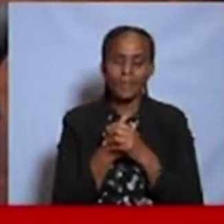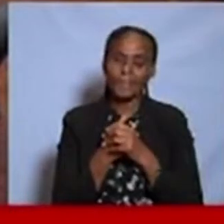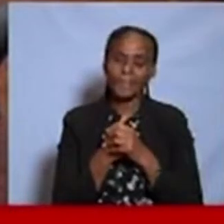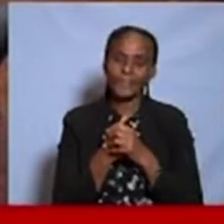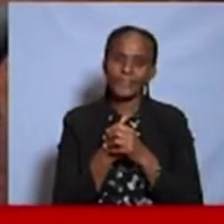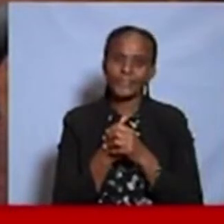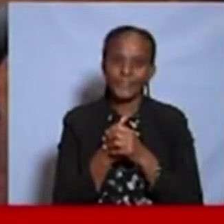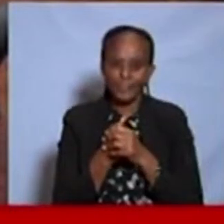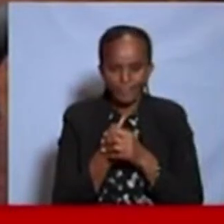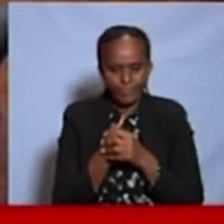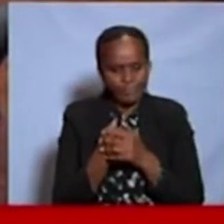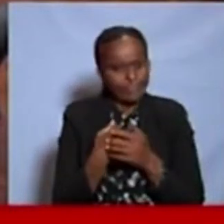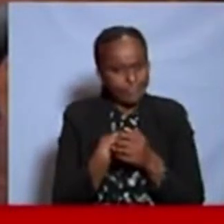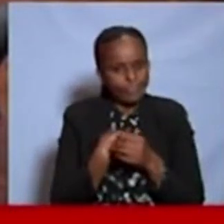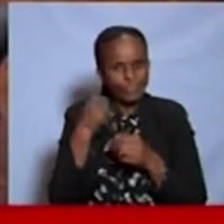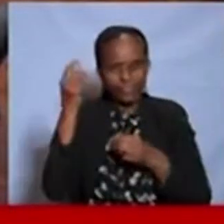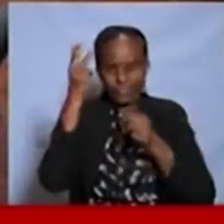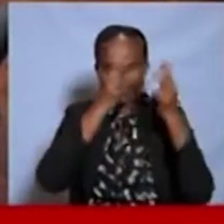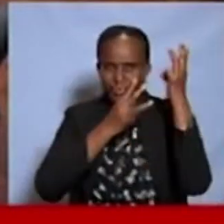I'm a little bit worried